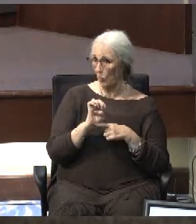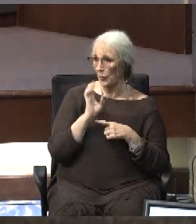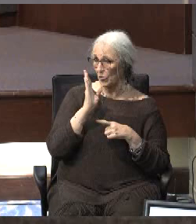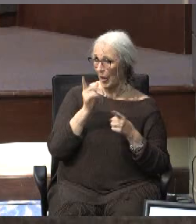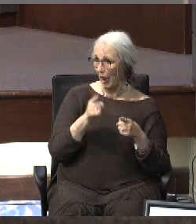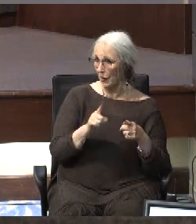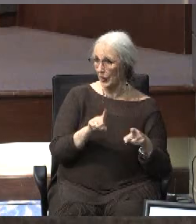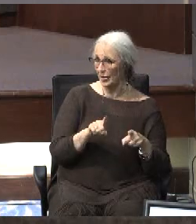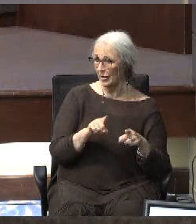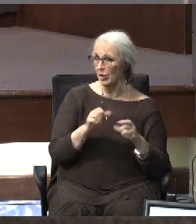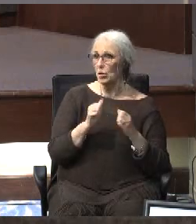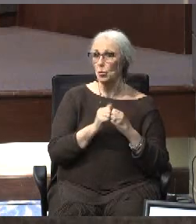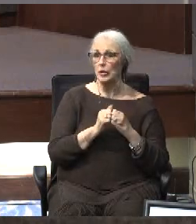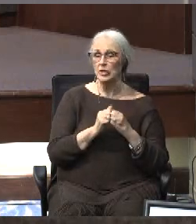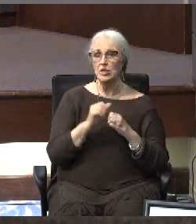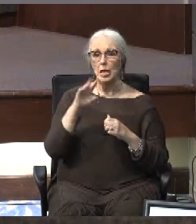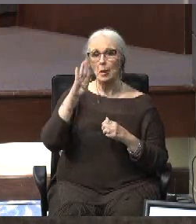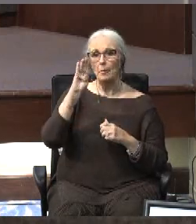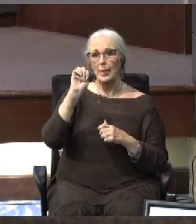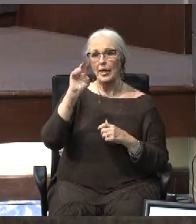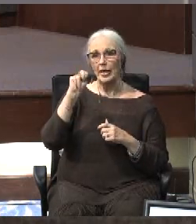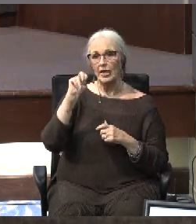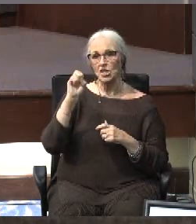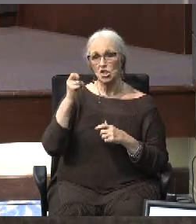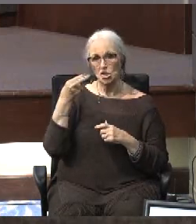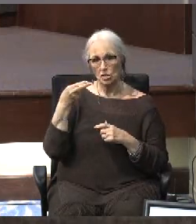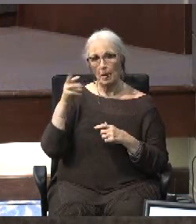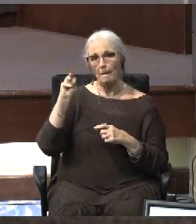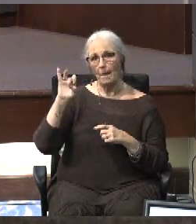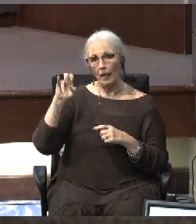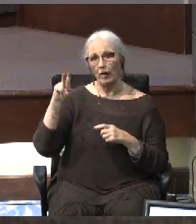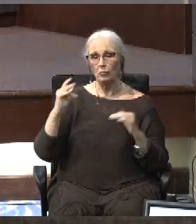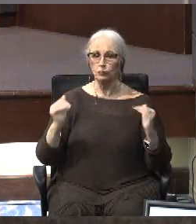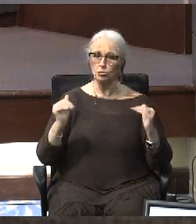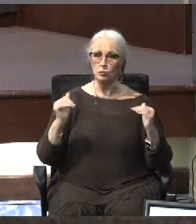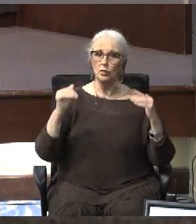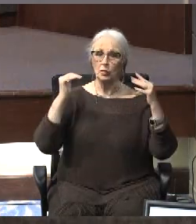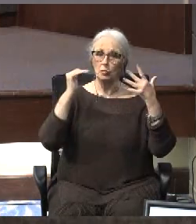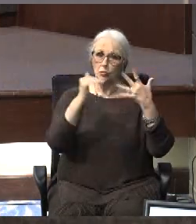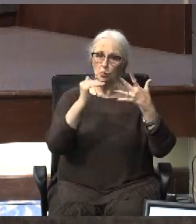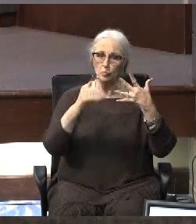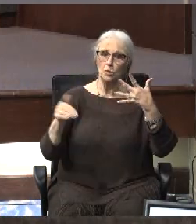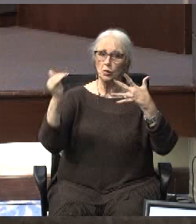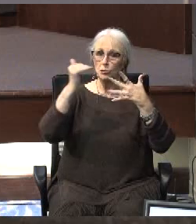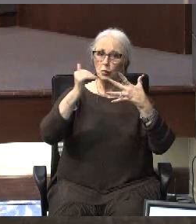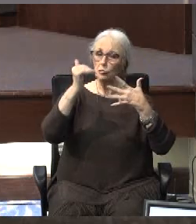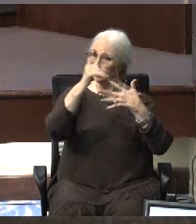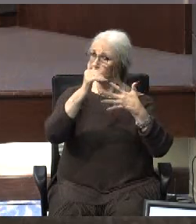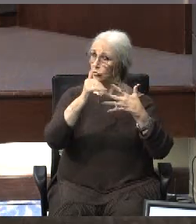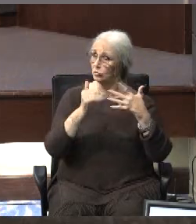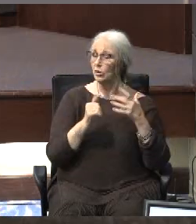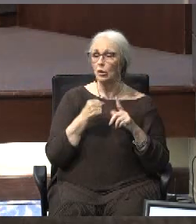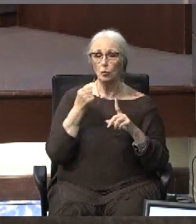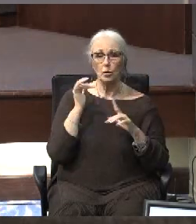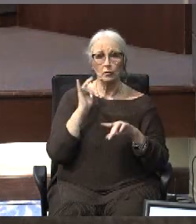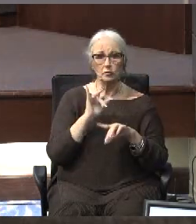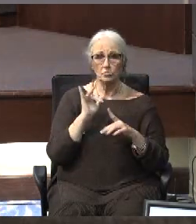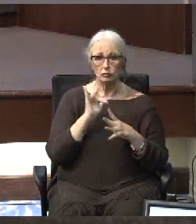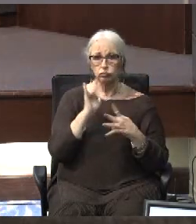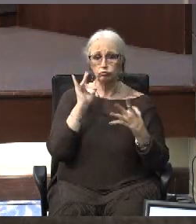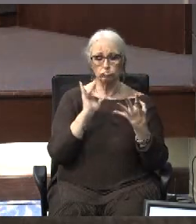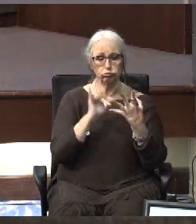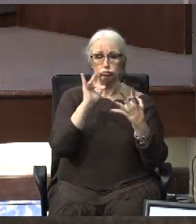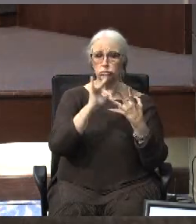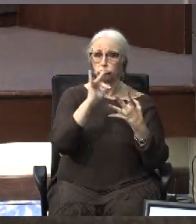happen, but with the benchmarks that are there, so that we have a due diligence and responsibility to seeing that through, is beneficial in the way that we always